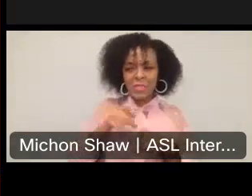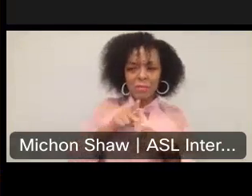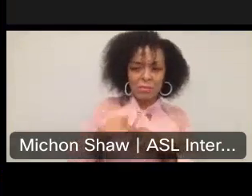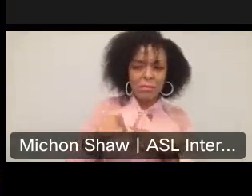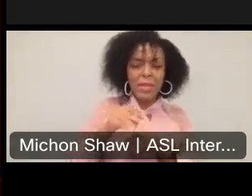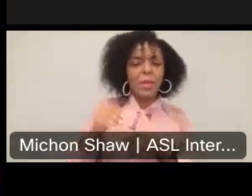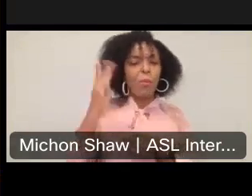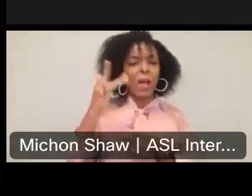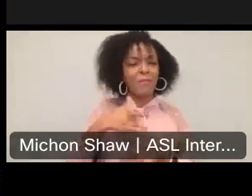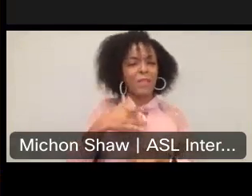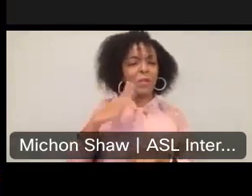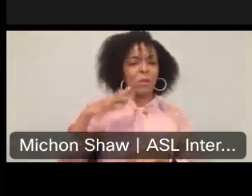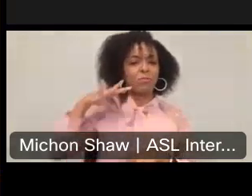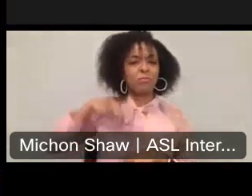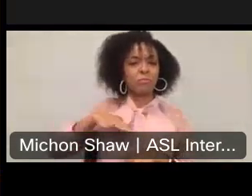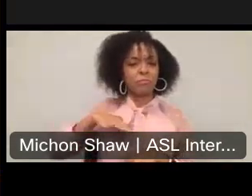Well,